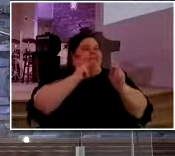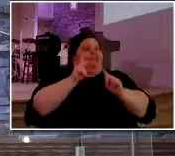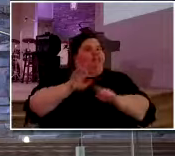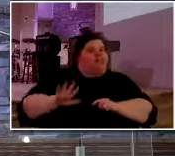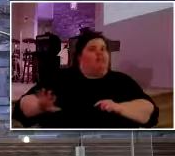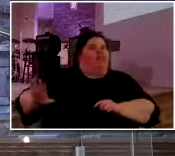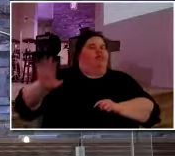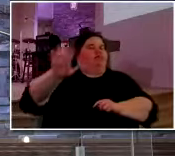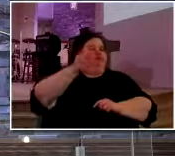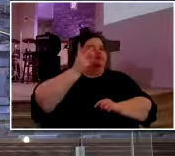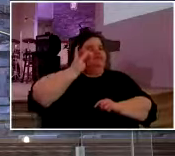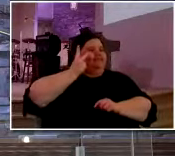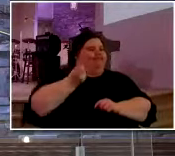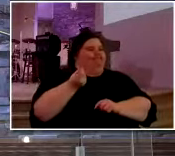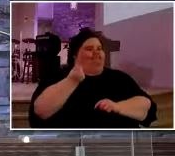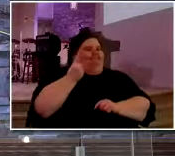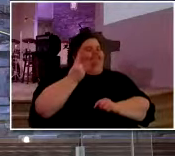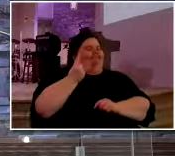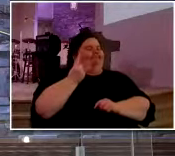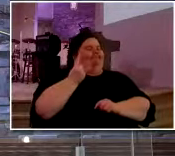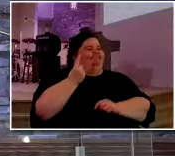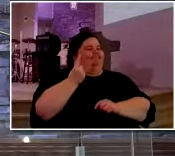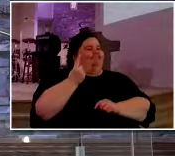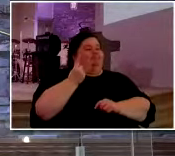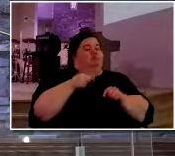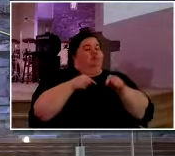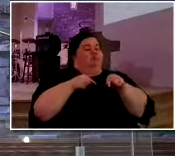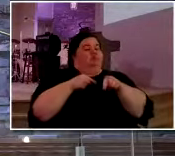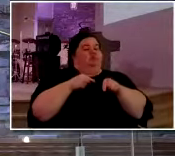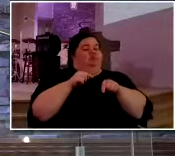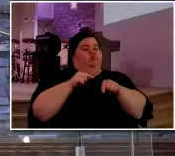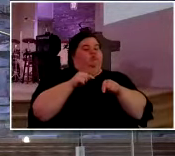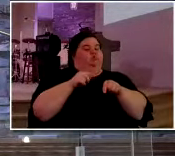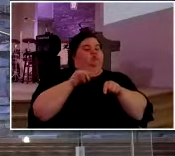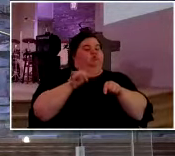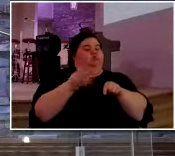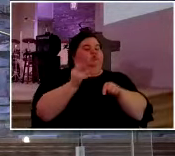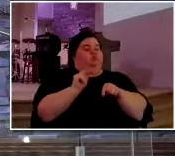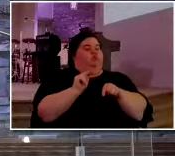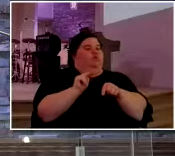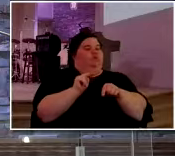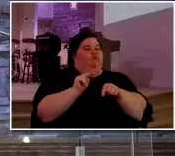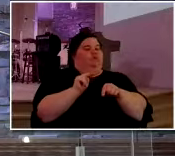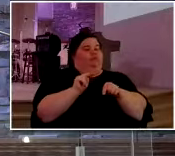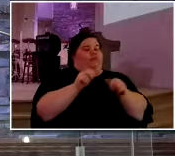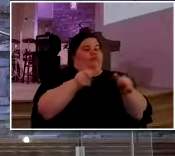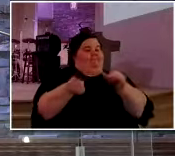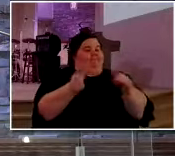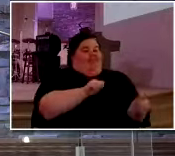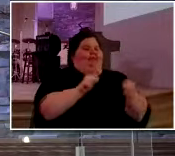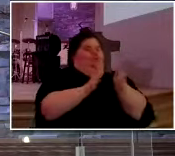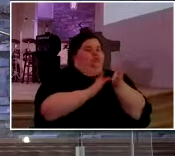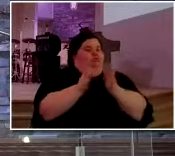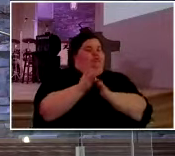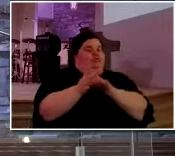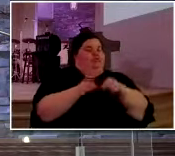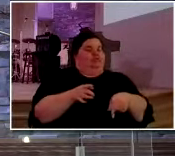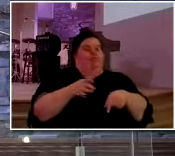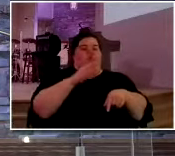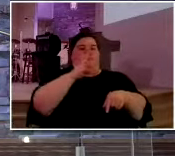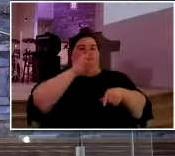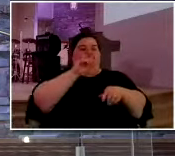I want people to notice. As the Bible says, he came straightway up out of the water. That whole idea of baptism